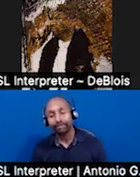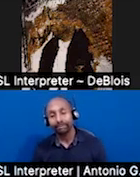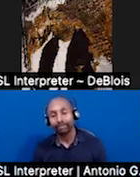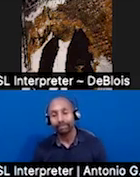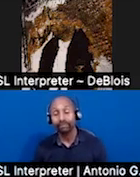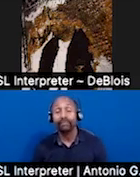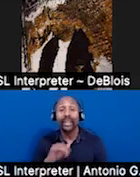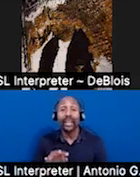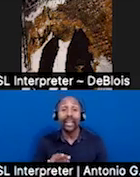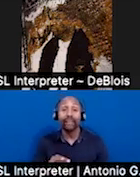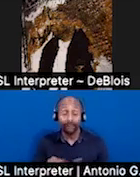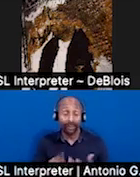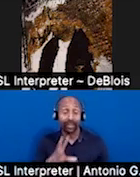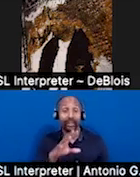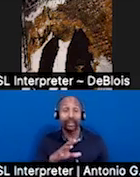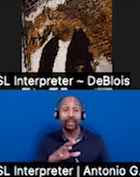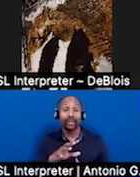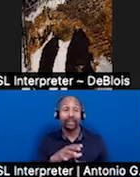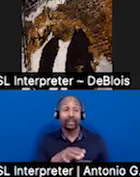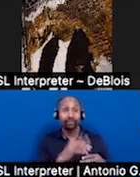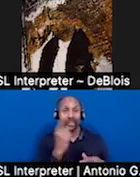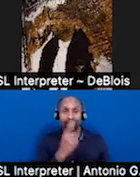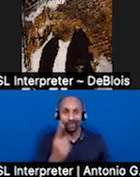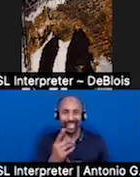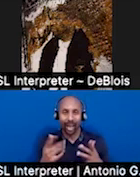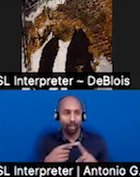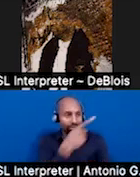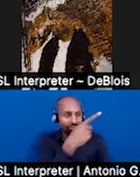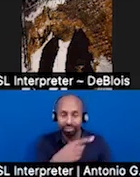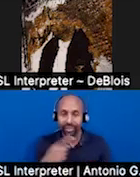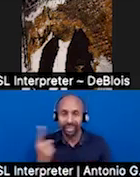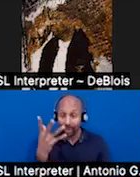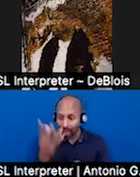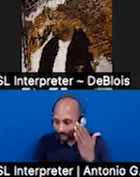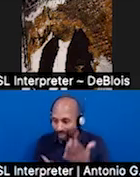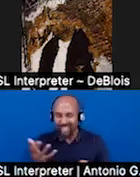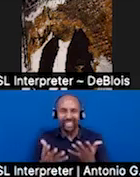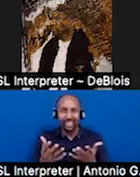right in the chain, even if it isn't the leaders,